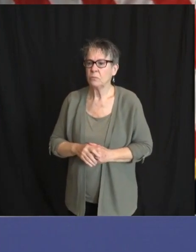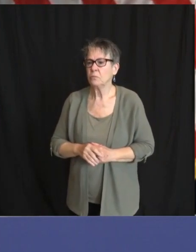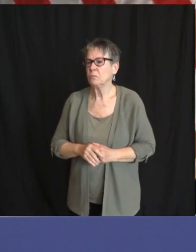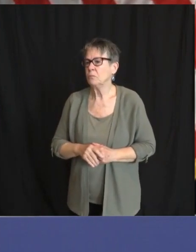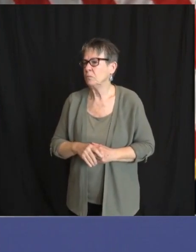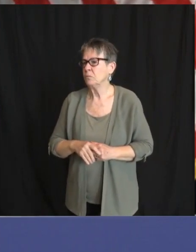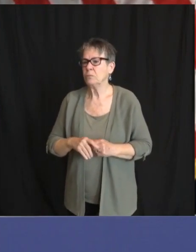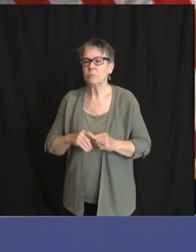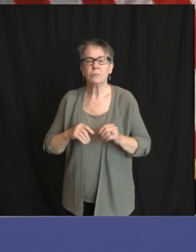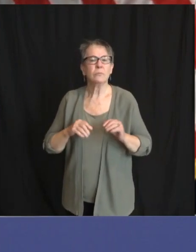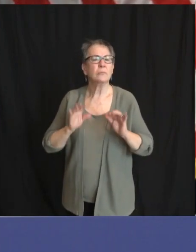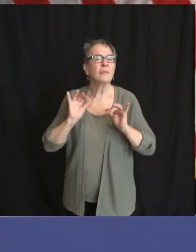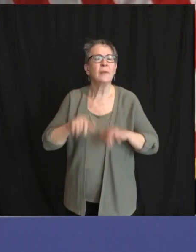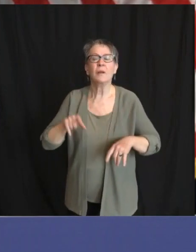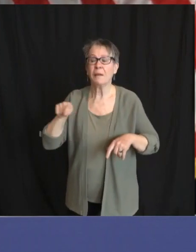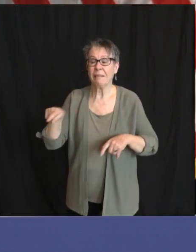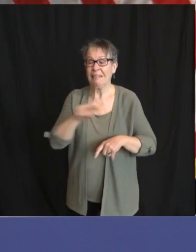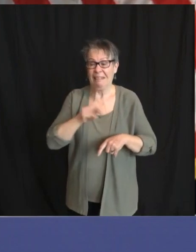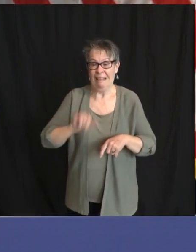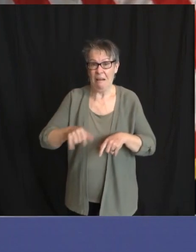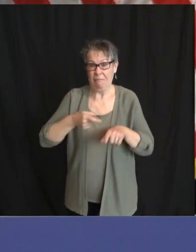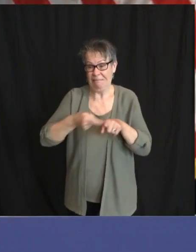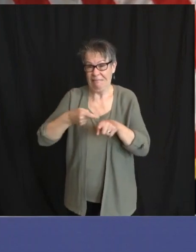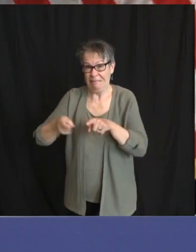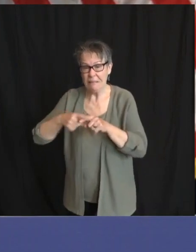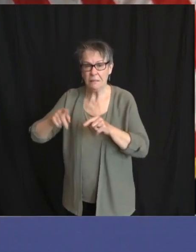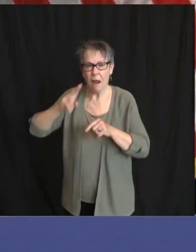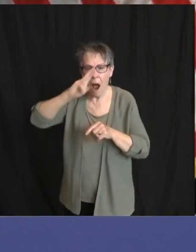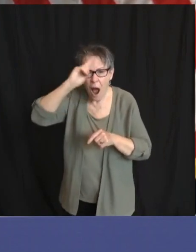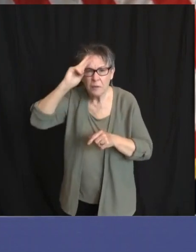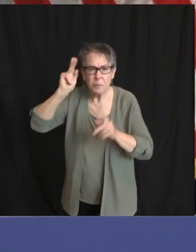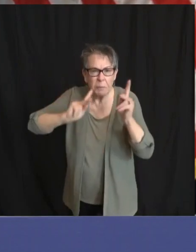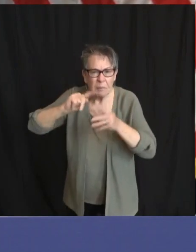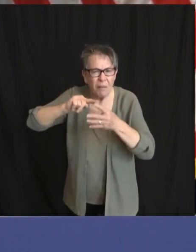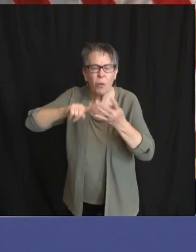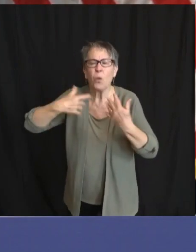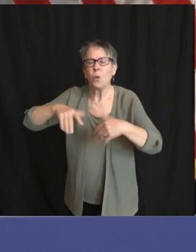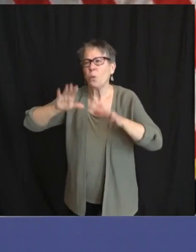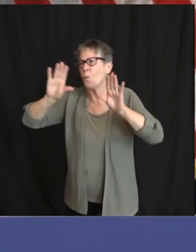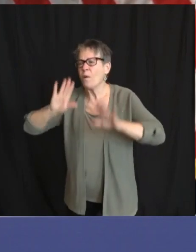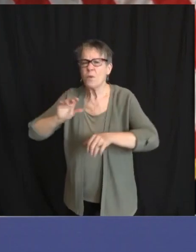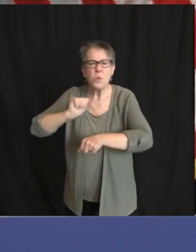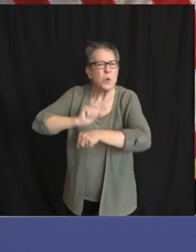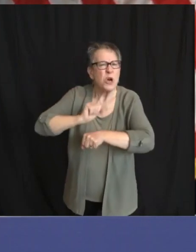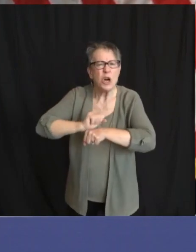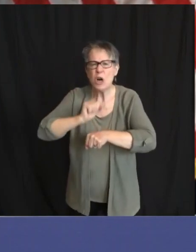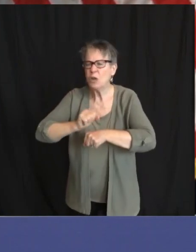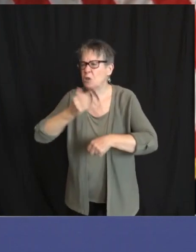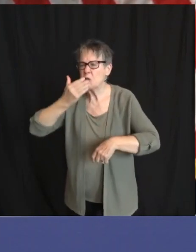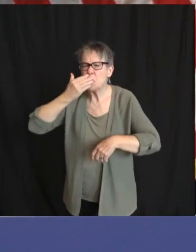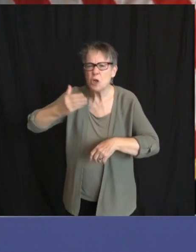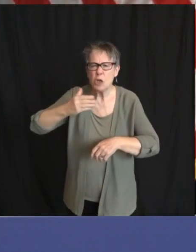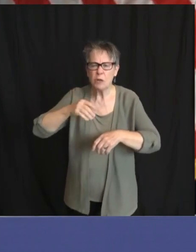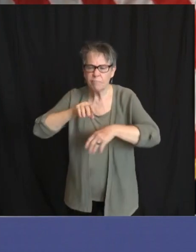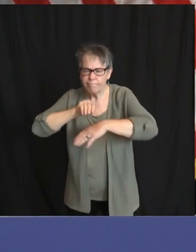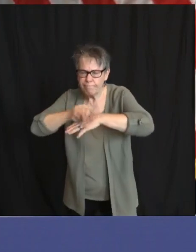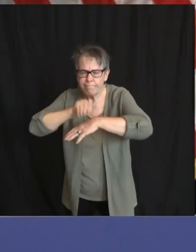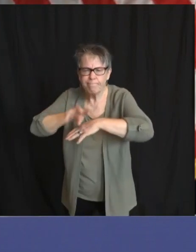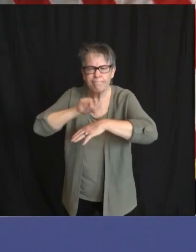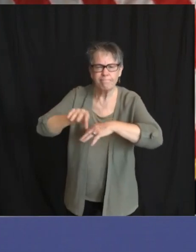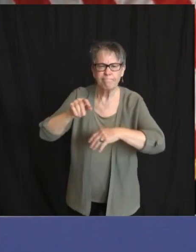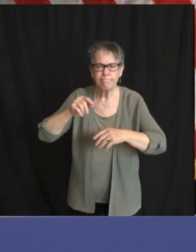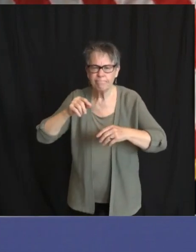and we're going to need them to continue to help us as we rebuild this thing. There is a big economic element to this as well. So